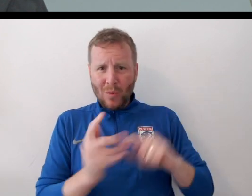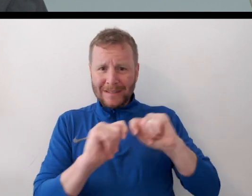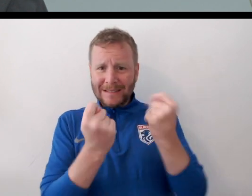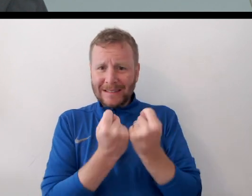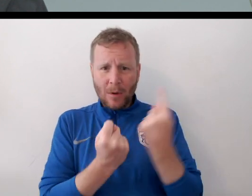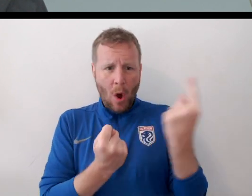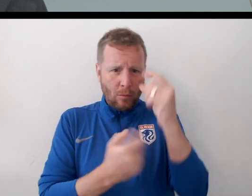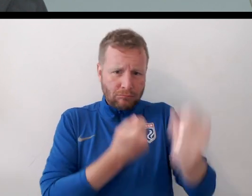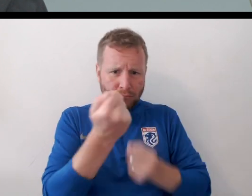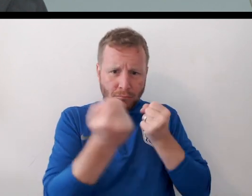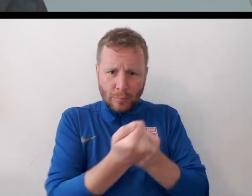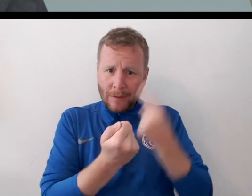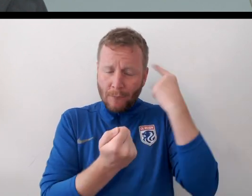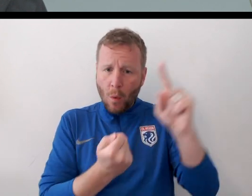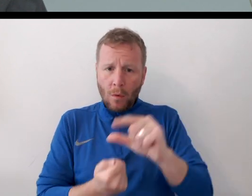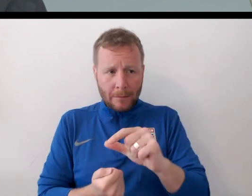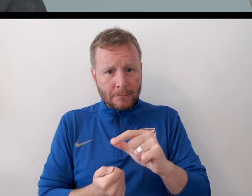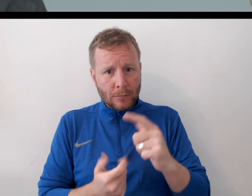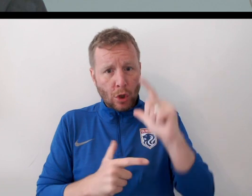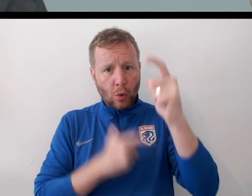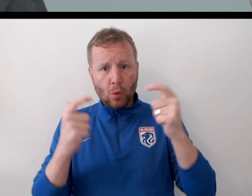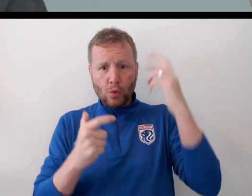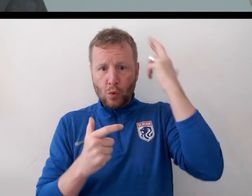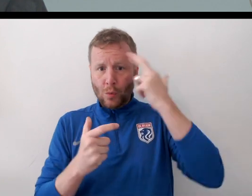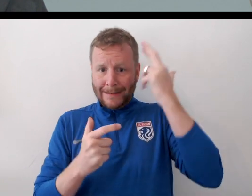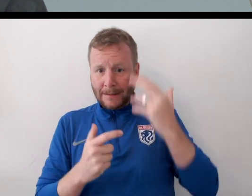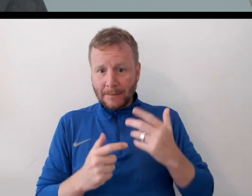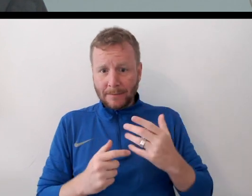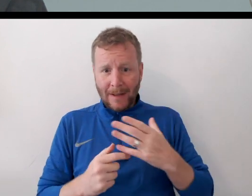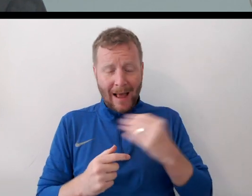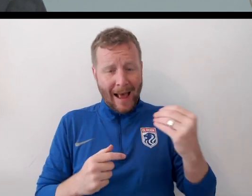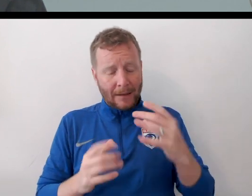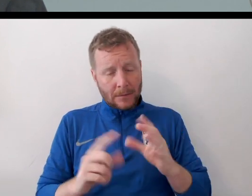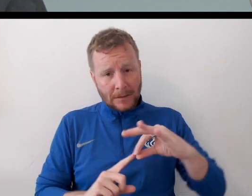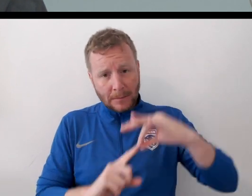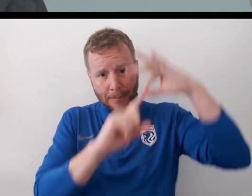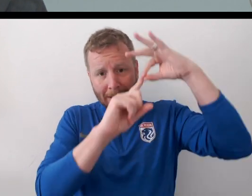but forward for, a bigger cause. And everyone backs it. It's